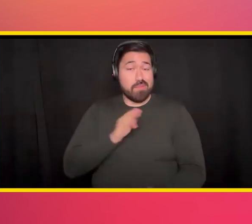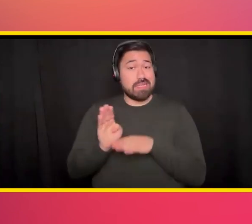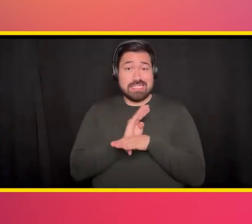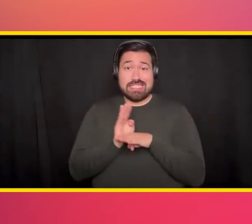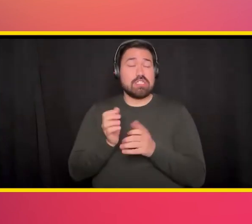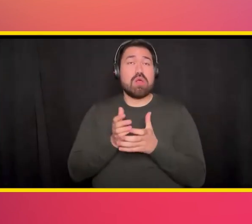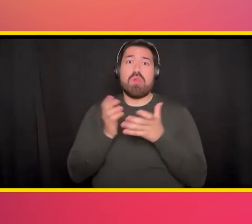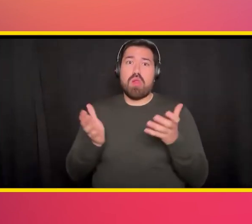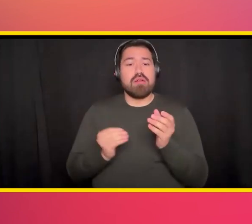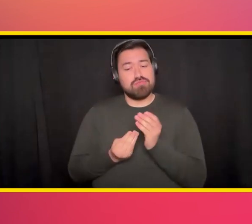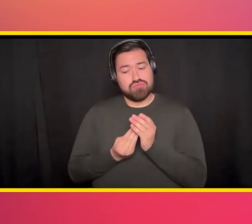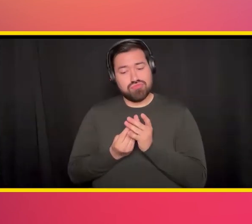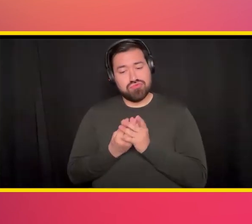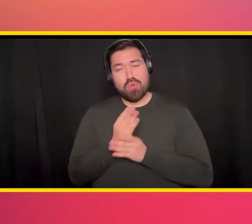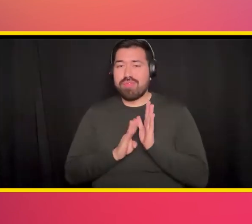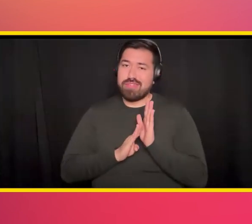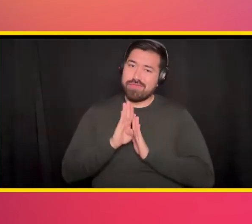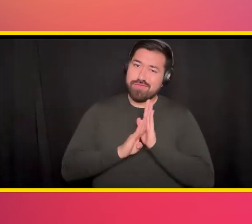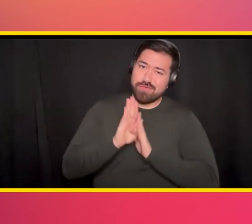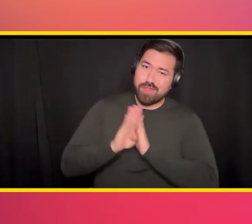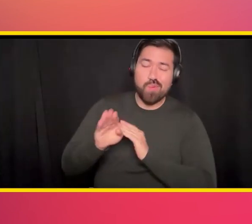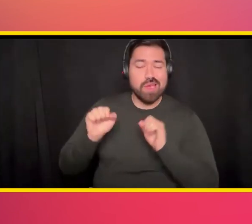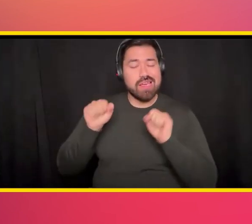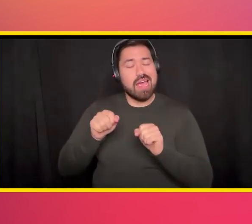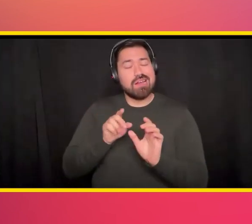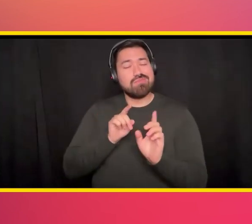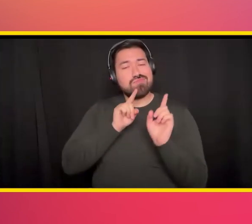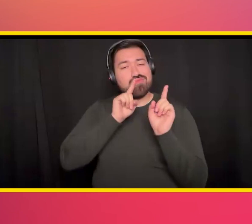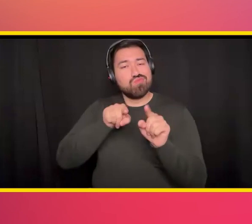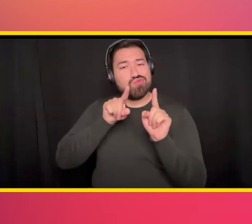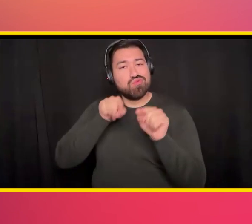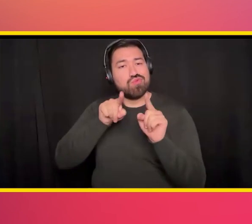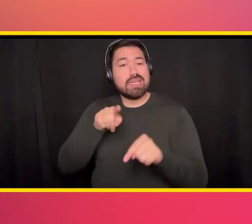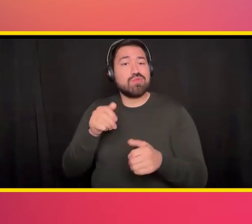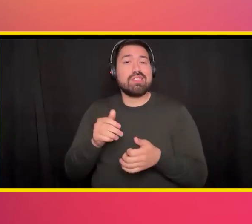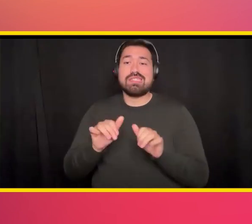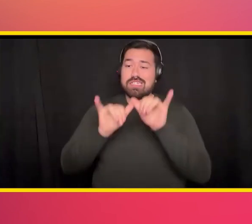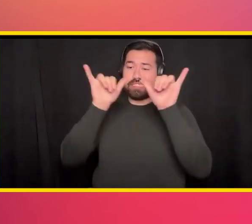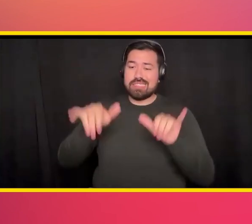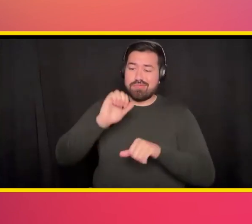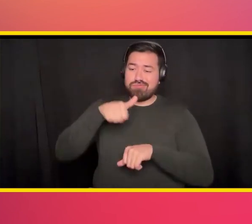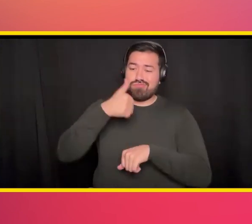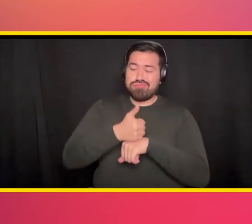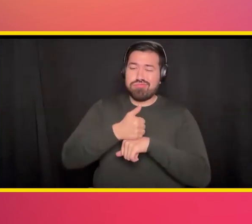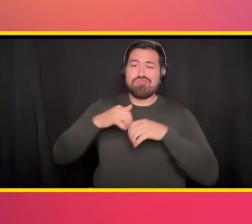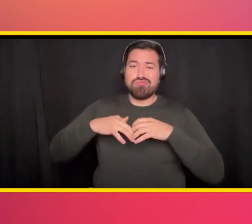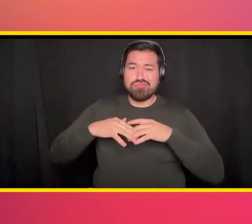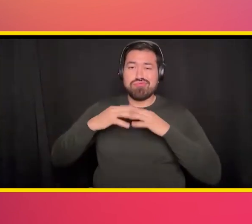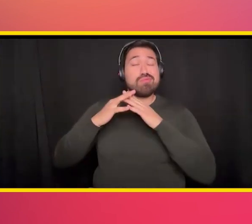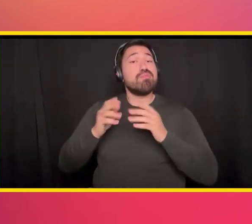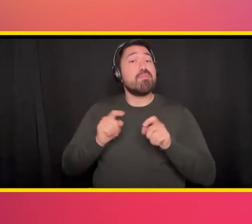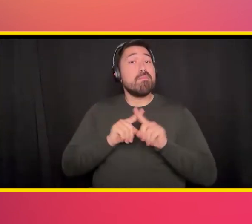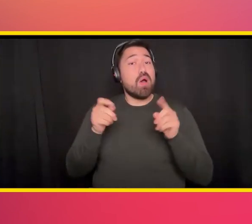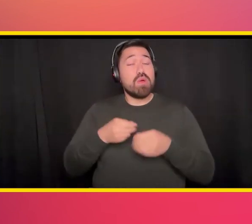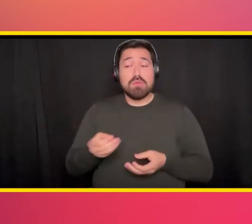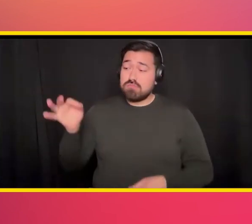still more growth for us to attend to as we systemize and standardize the practice. But we leave you with